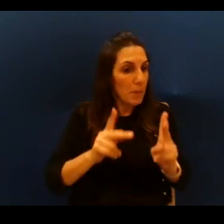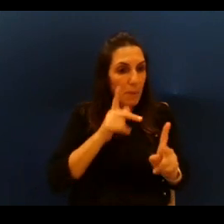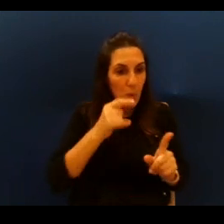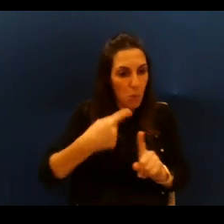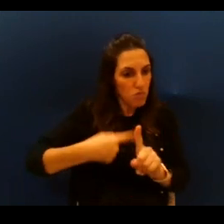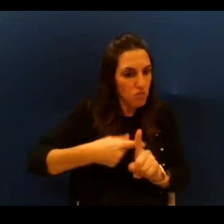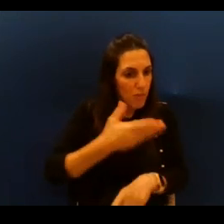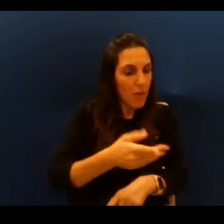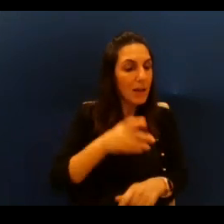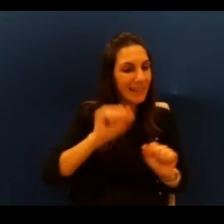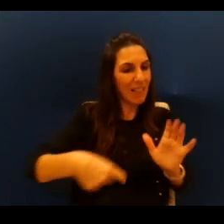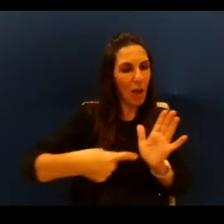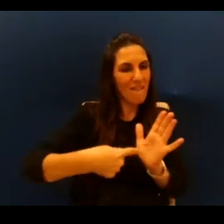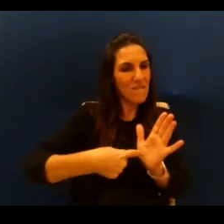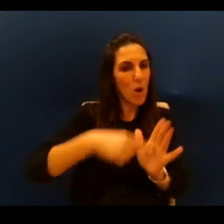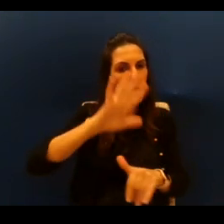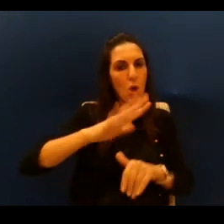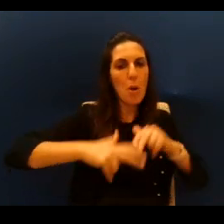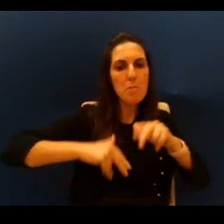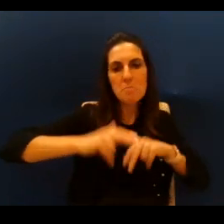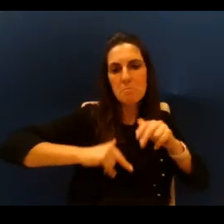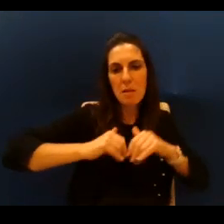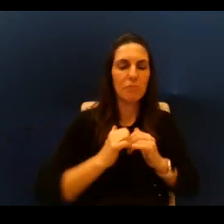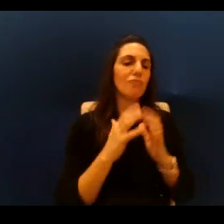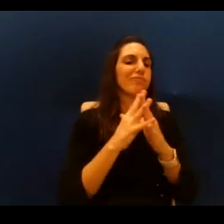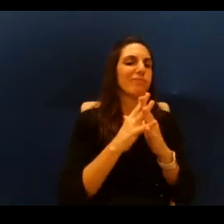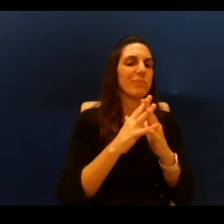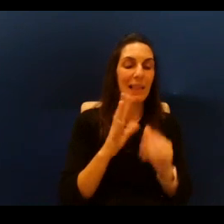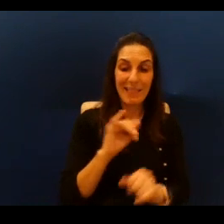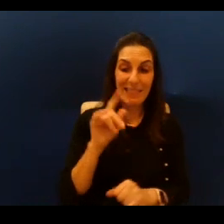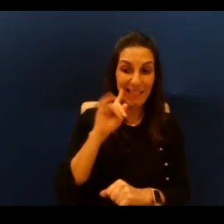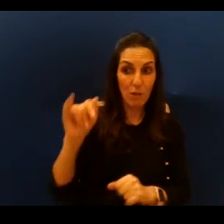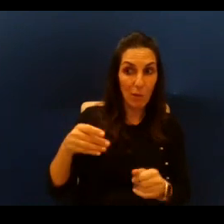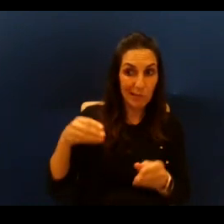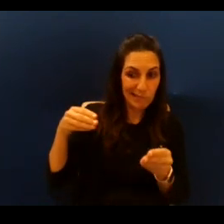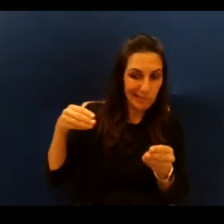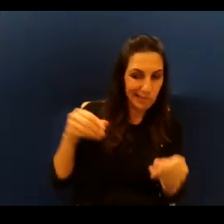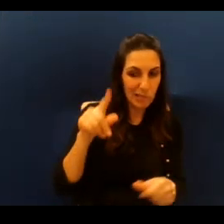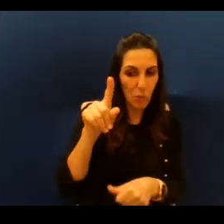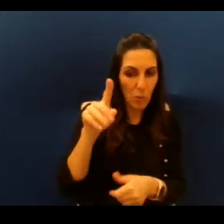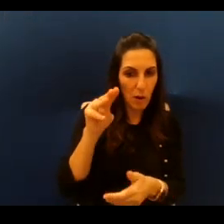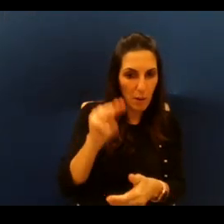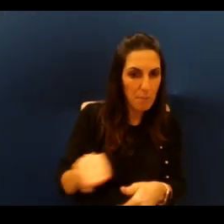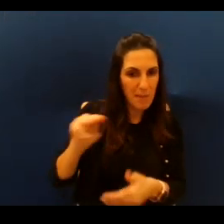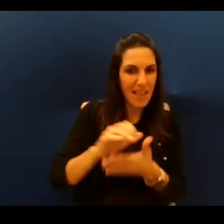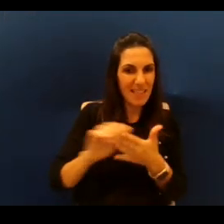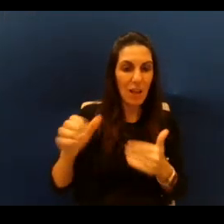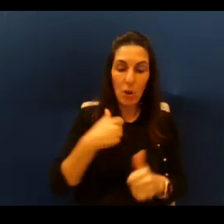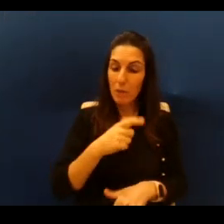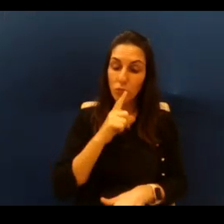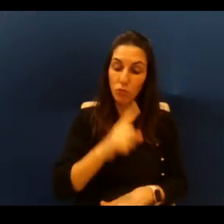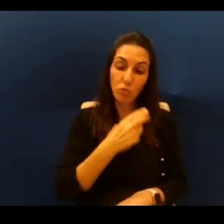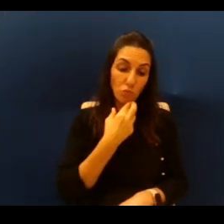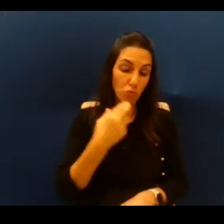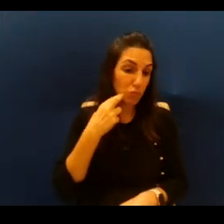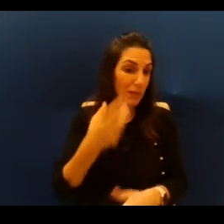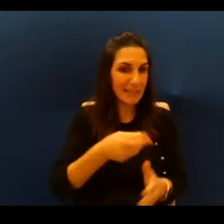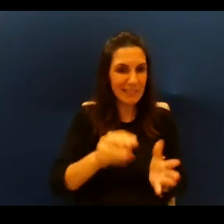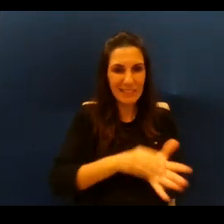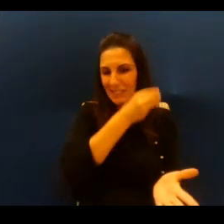afford their build out. And that sounds like a lot of money. And I'm sure that restaurants are very expensive to